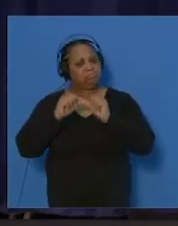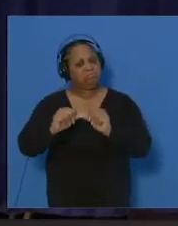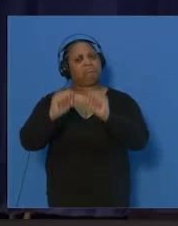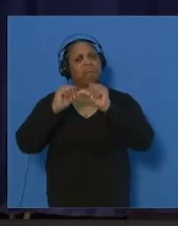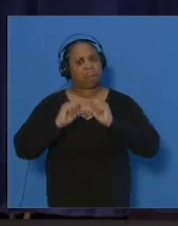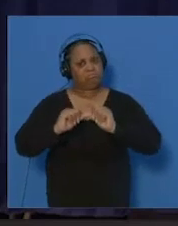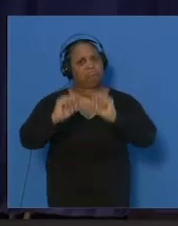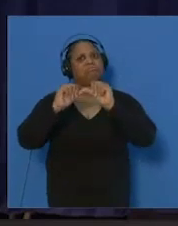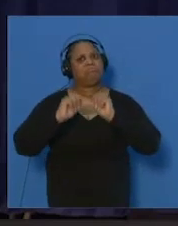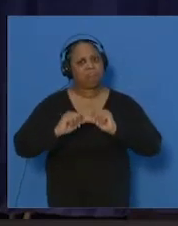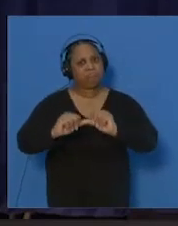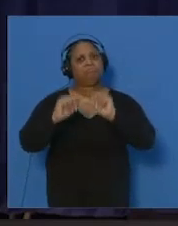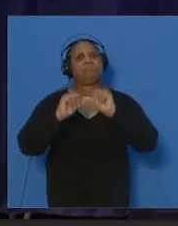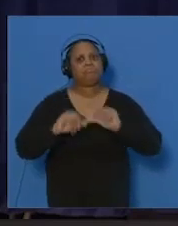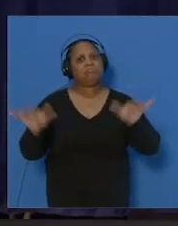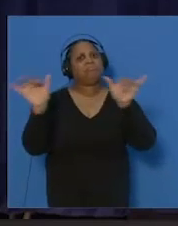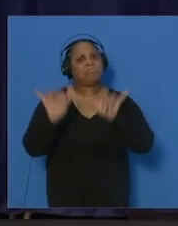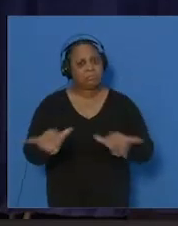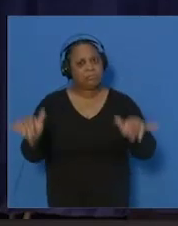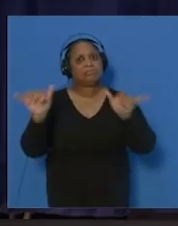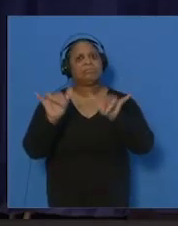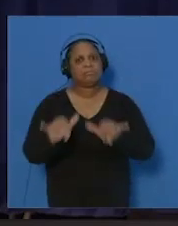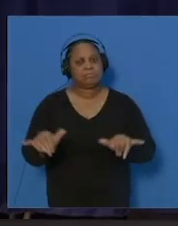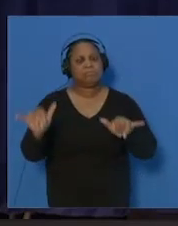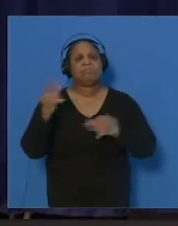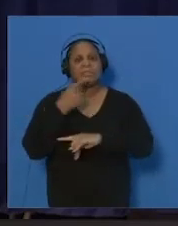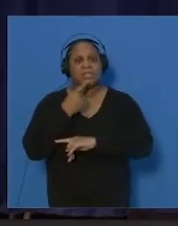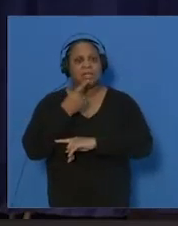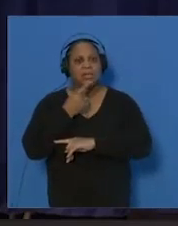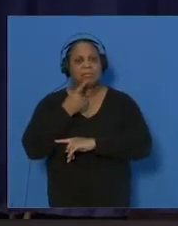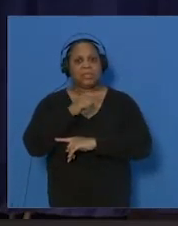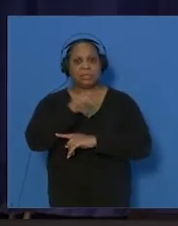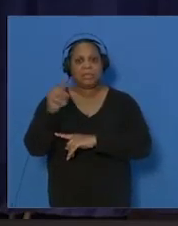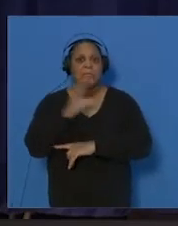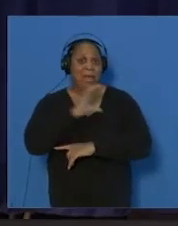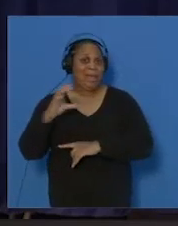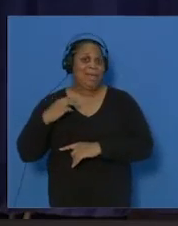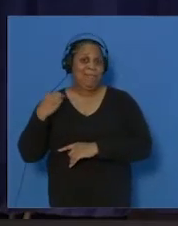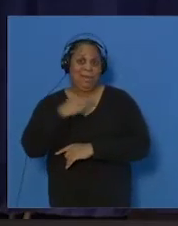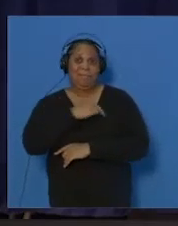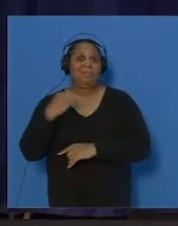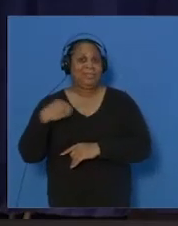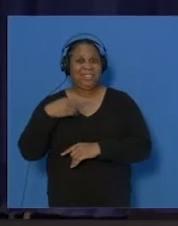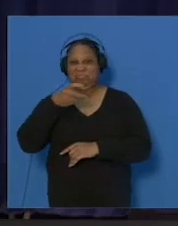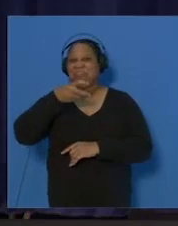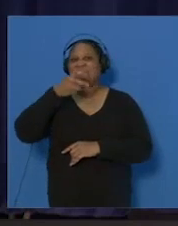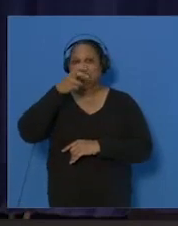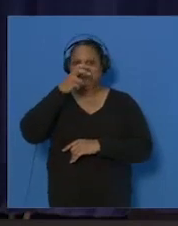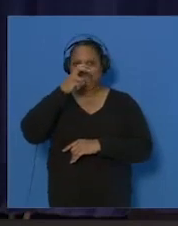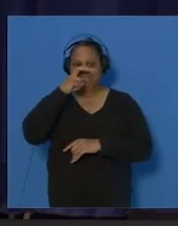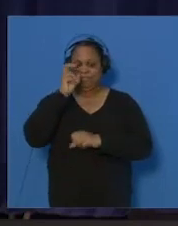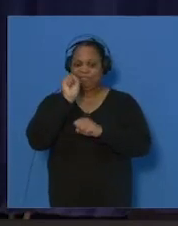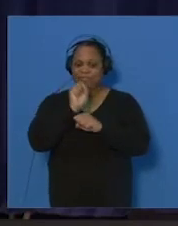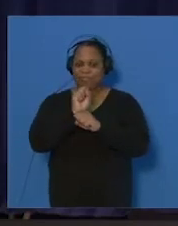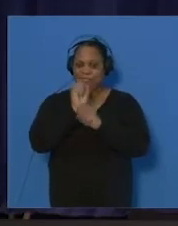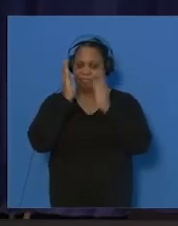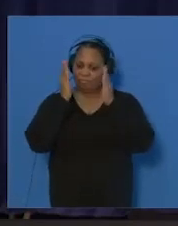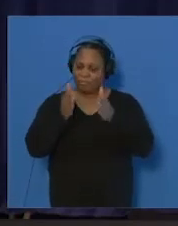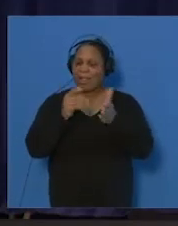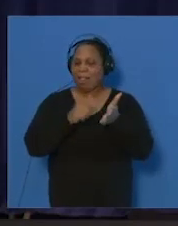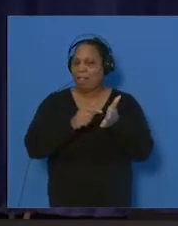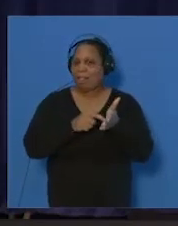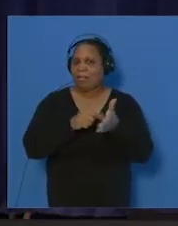of my statements. I know that my cabinet colleagues will have no issue kind of agreeing that I'm a pretty strict taskmaster when it comes to this kind of